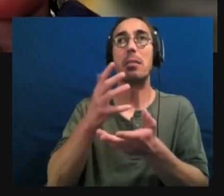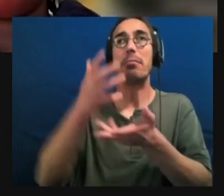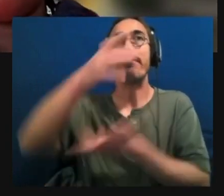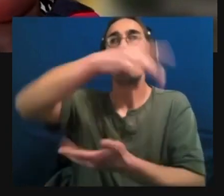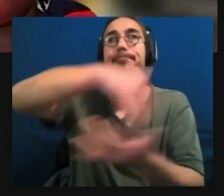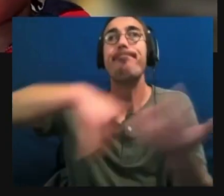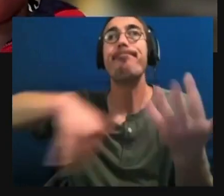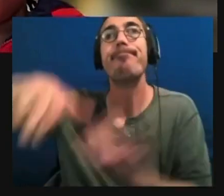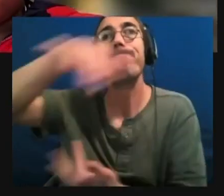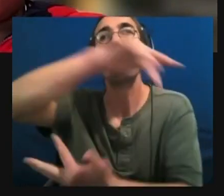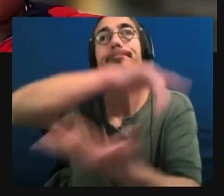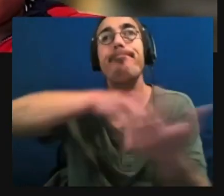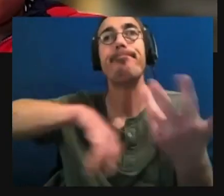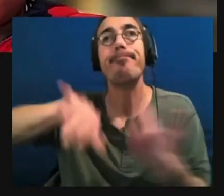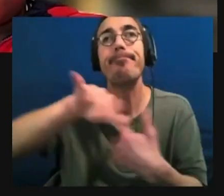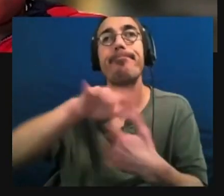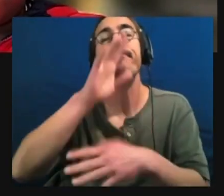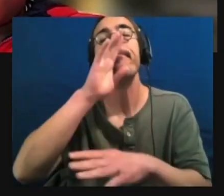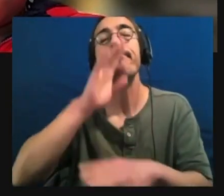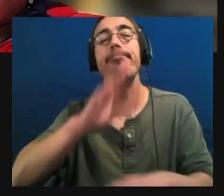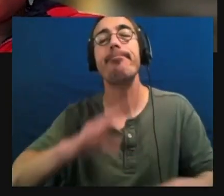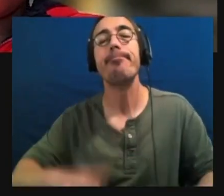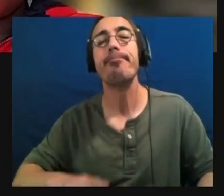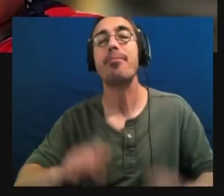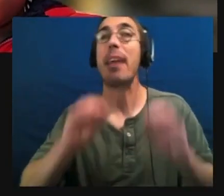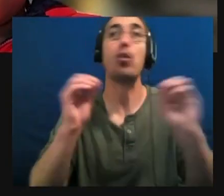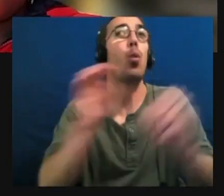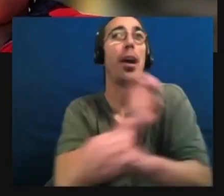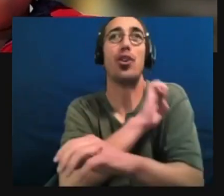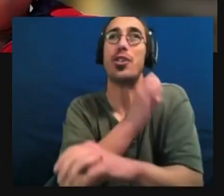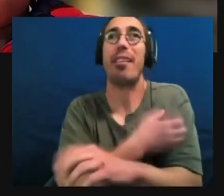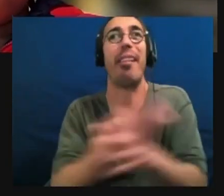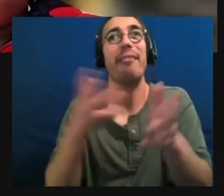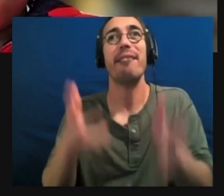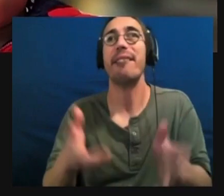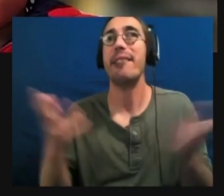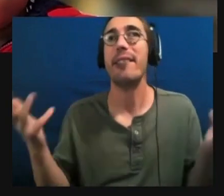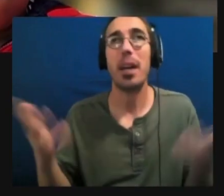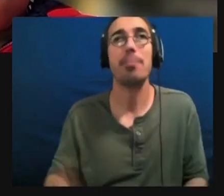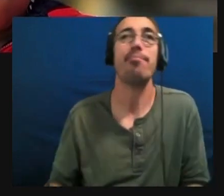just don't have the energy to do it.